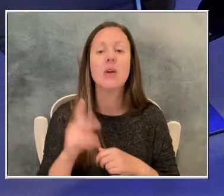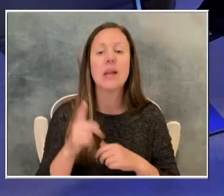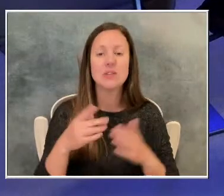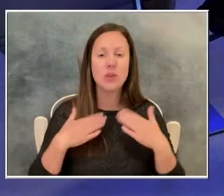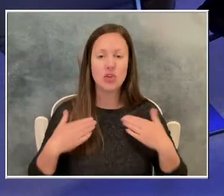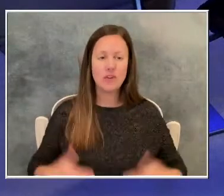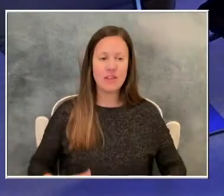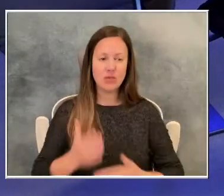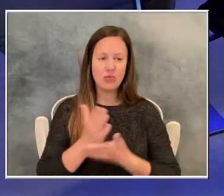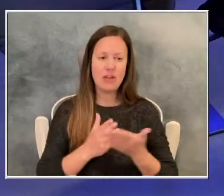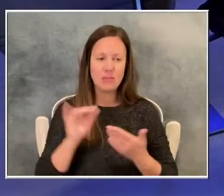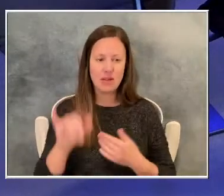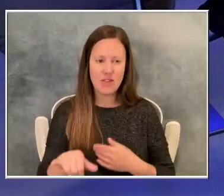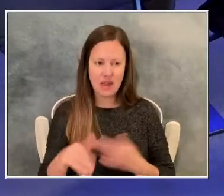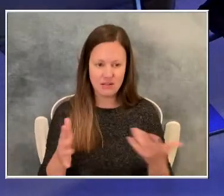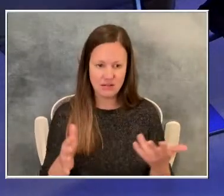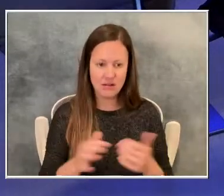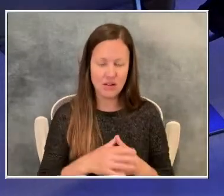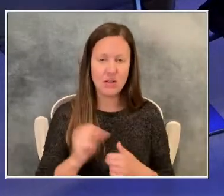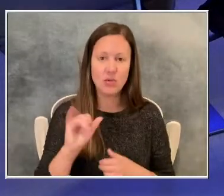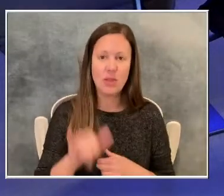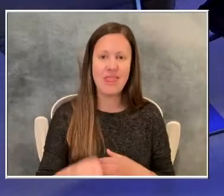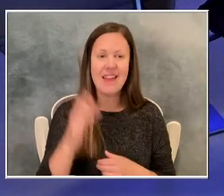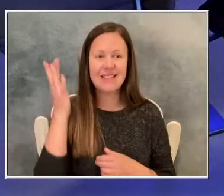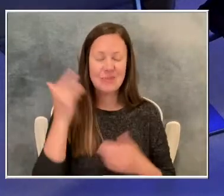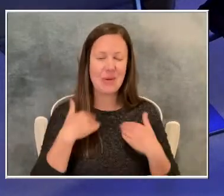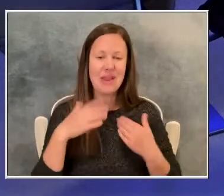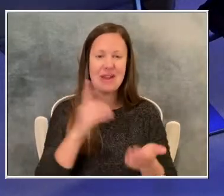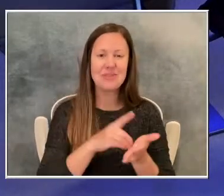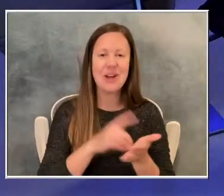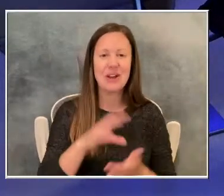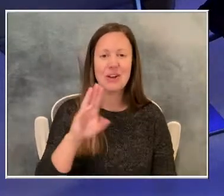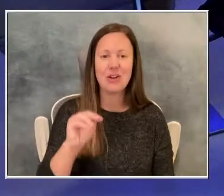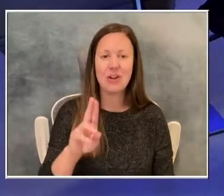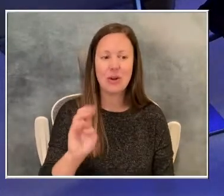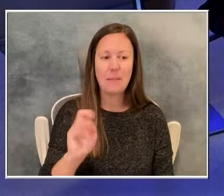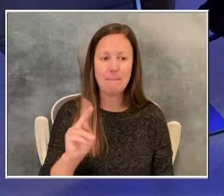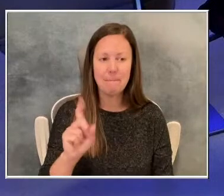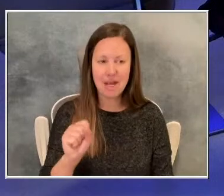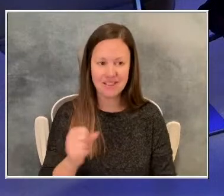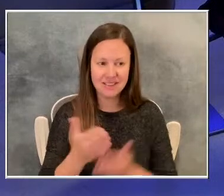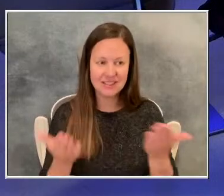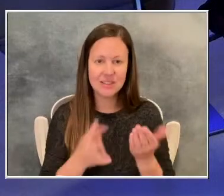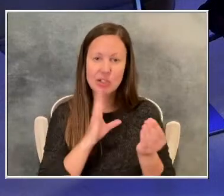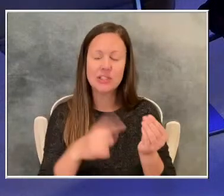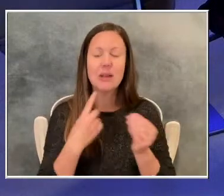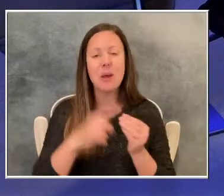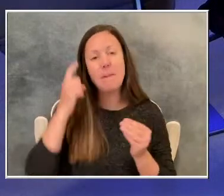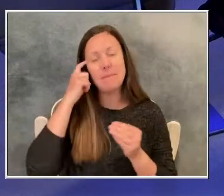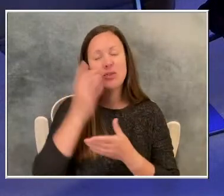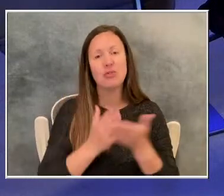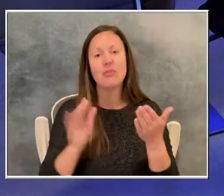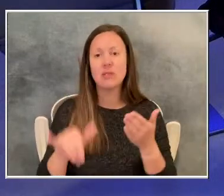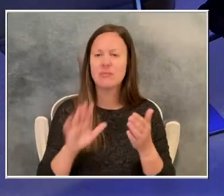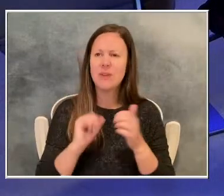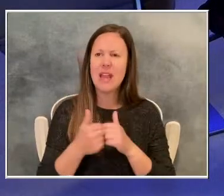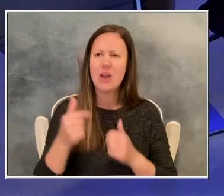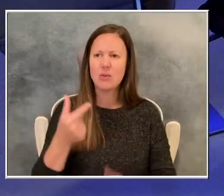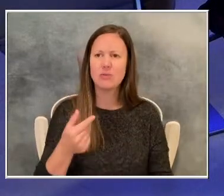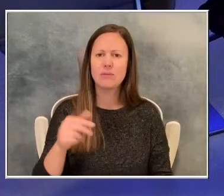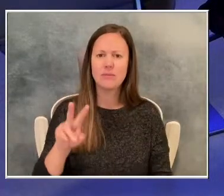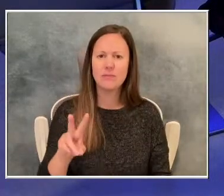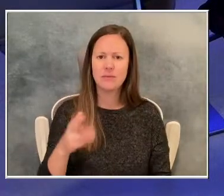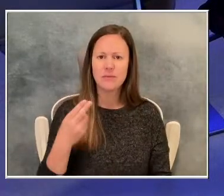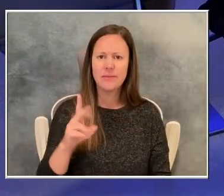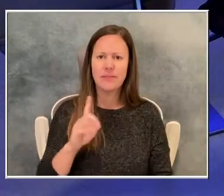Yes. So that's why we have Dr. Monks here, is Yes. to talk about the mental aspect of it. How did graft versus host affect you